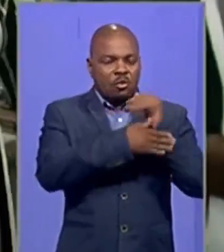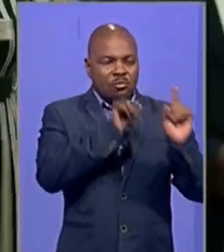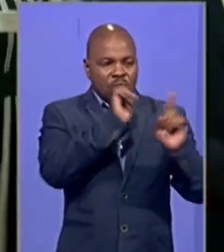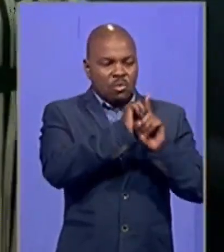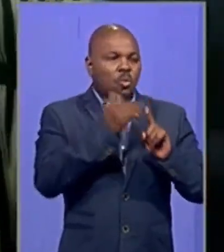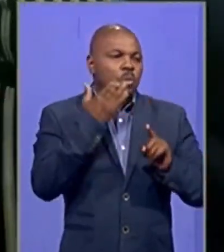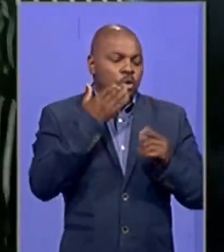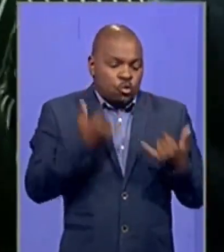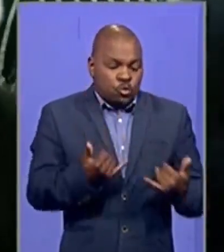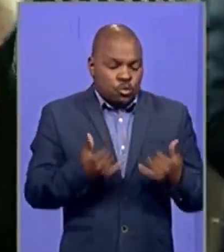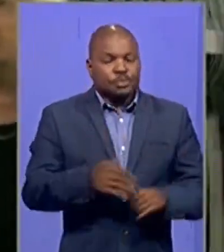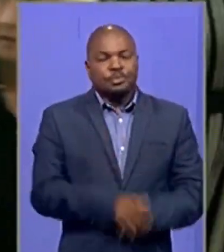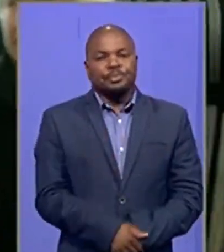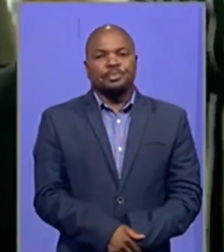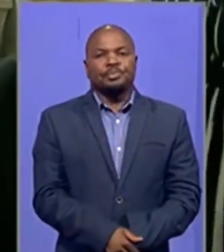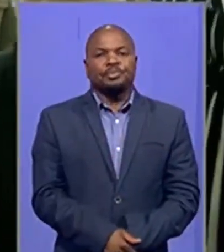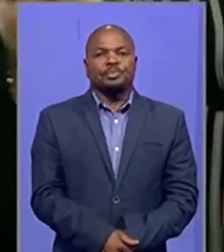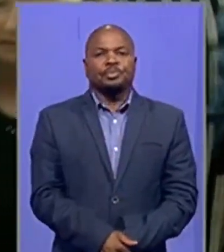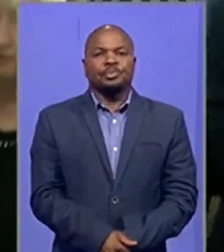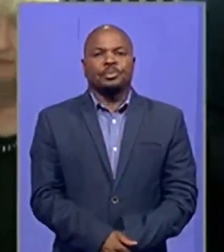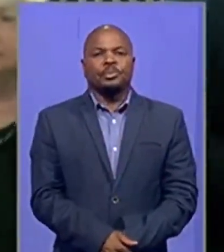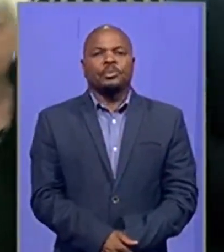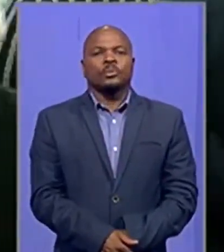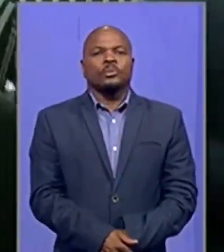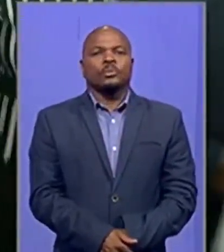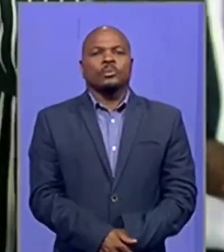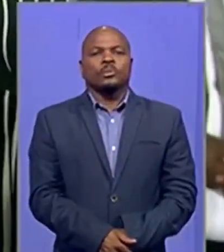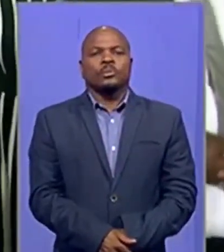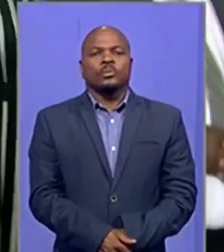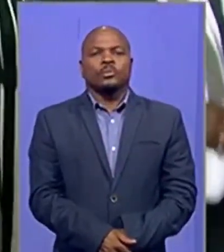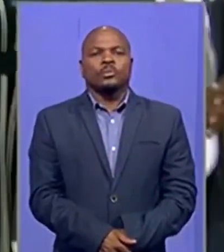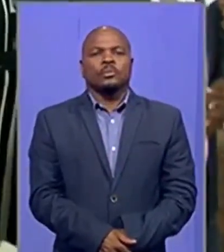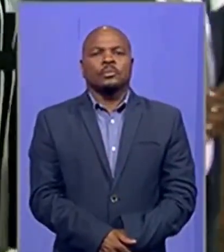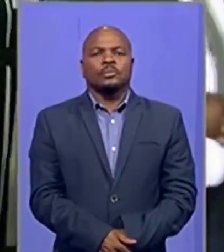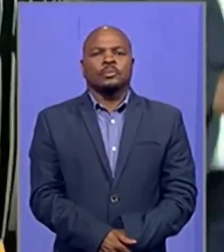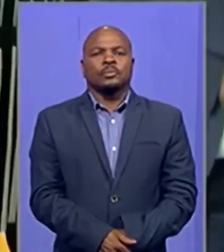tsatsing la kajeno. Sophie Mokoena, SABC News, Johannesburg.